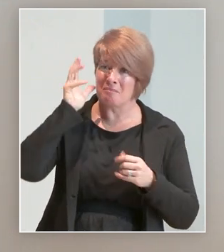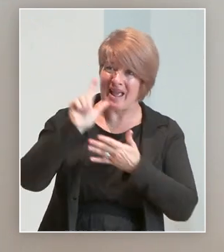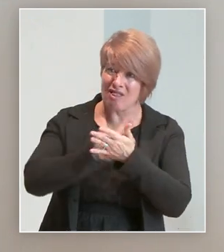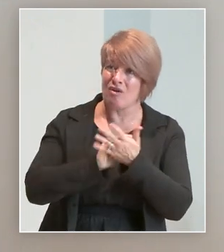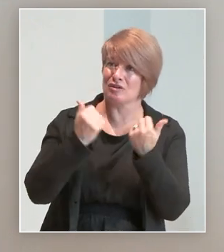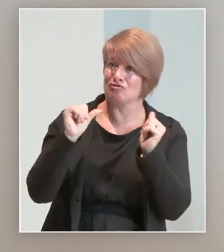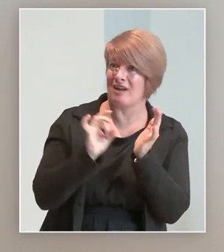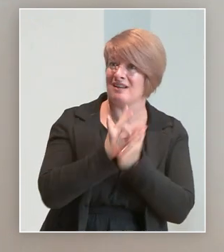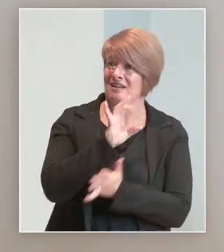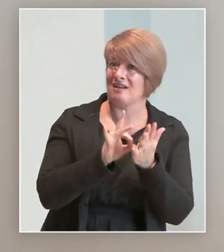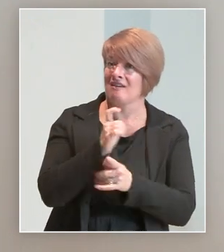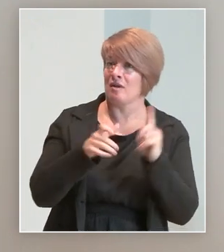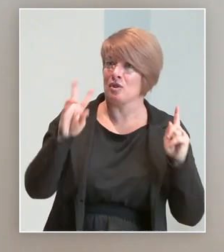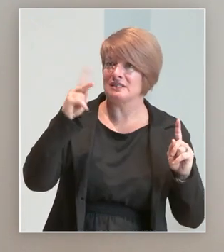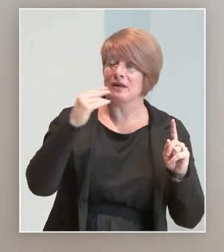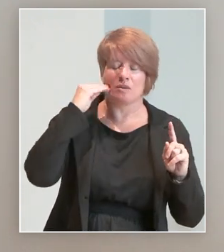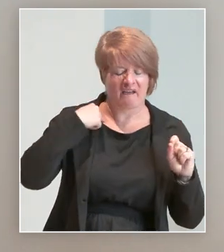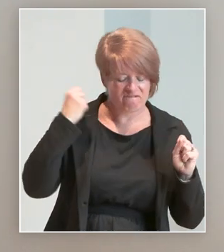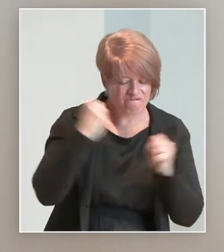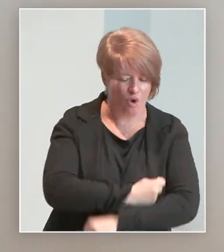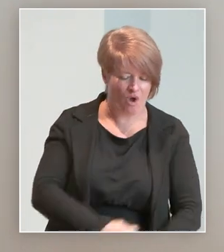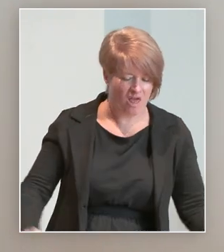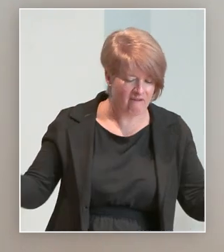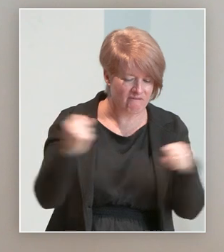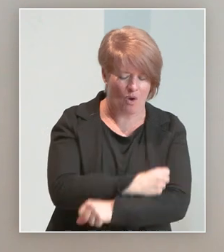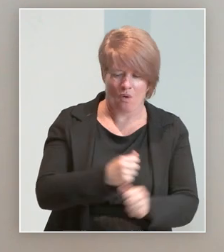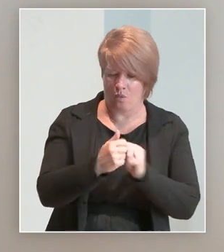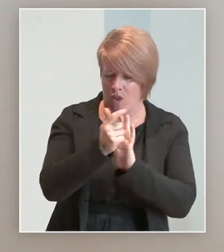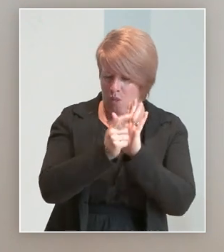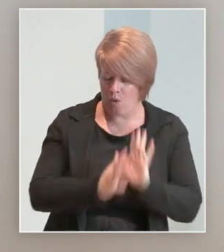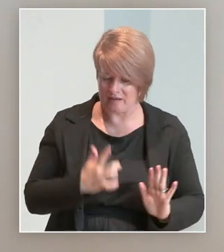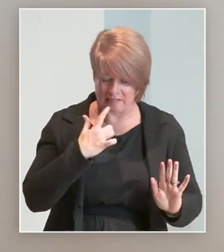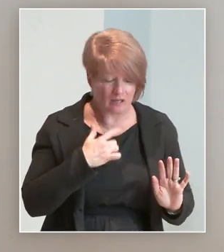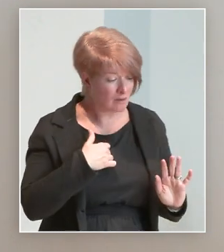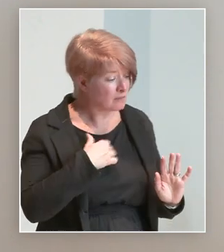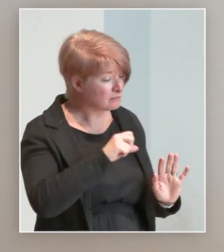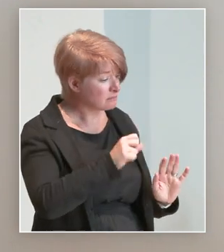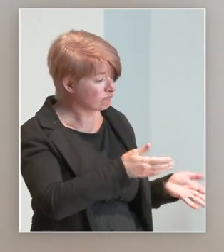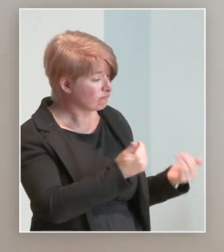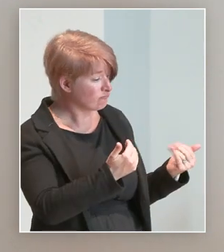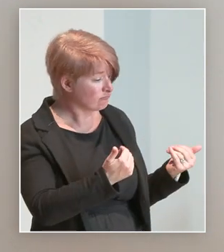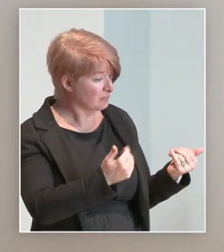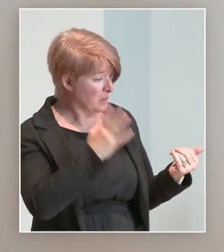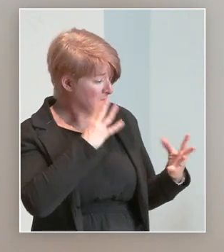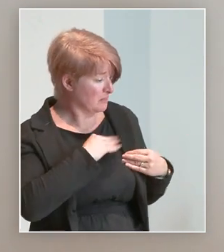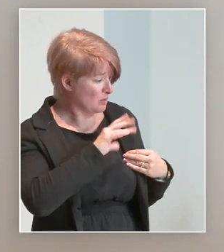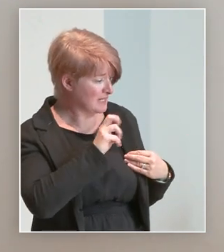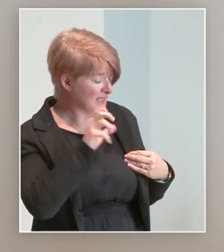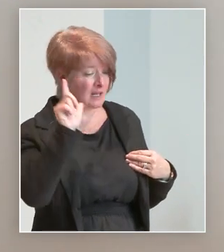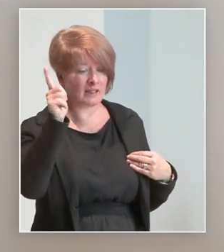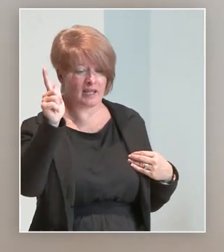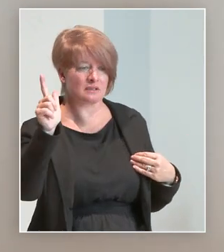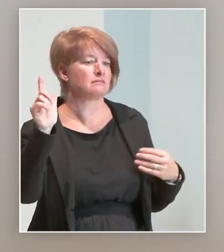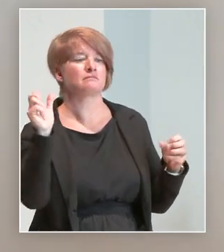to remove me from their second home, in the shadow of a lawyer who said that she would take the case and then decided against it.